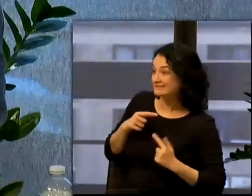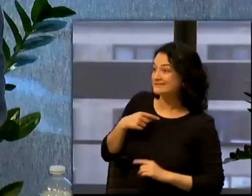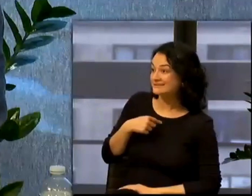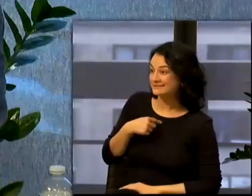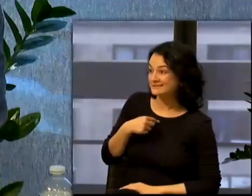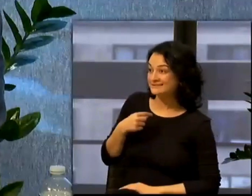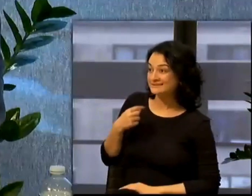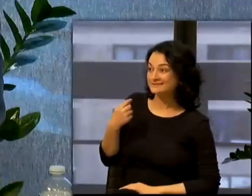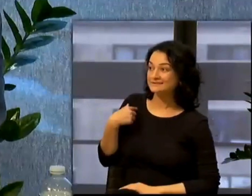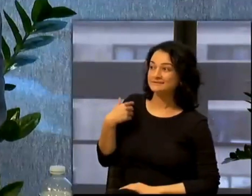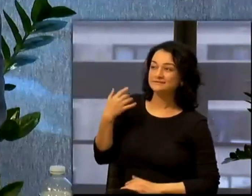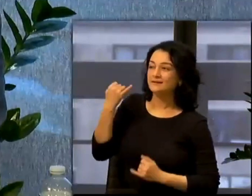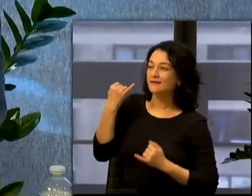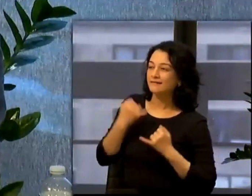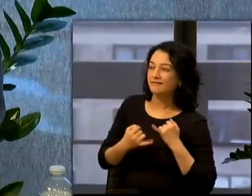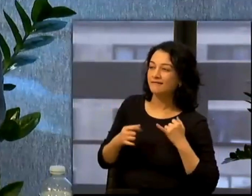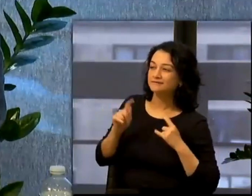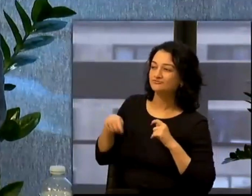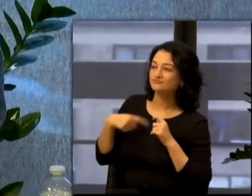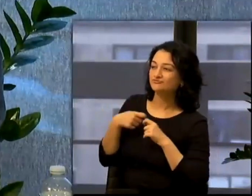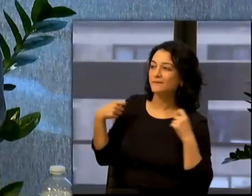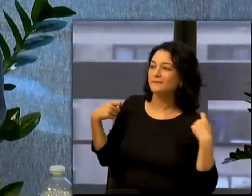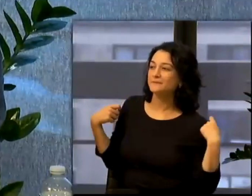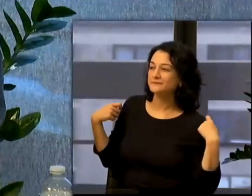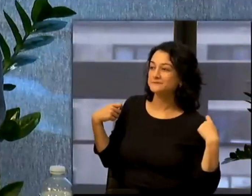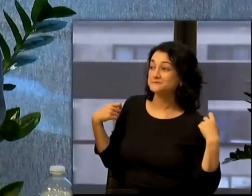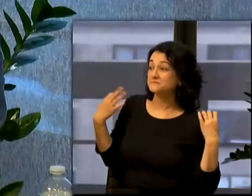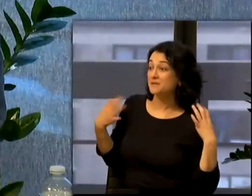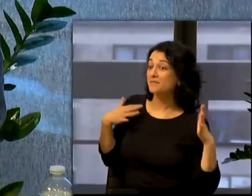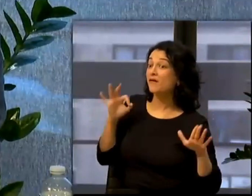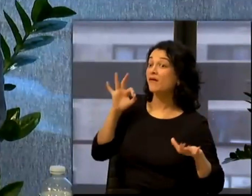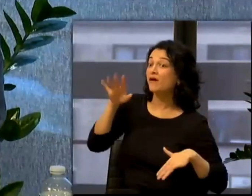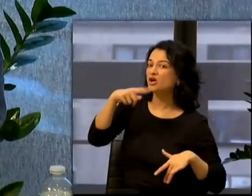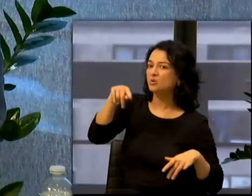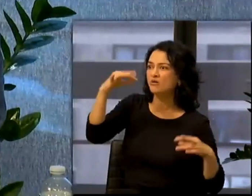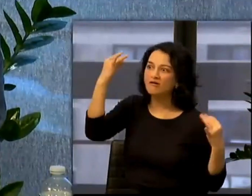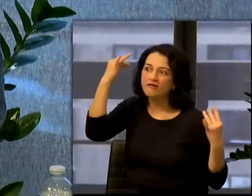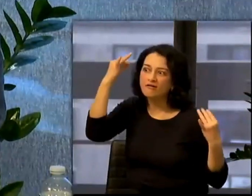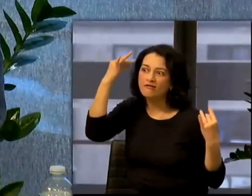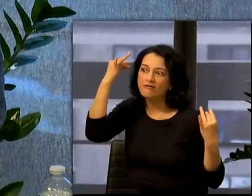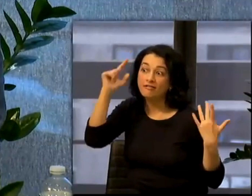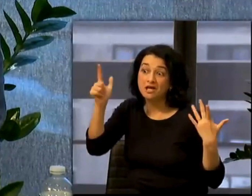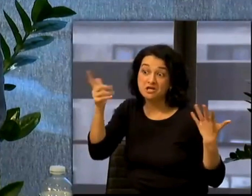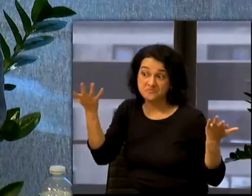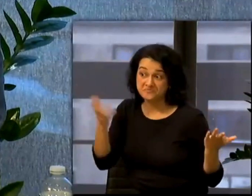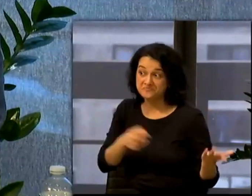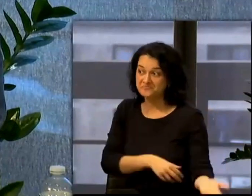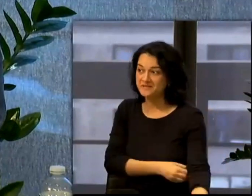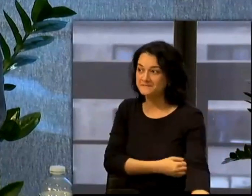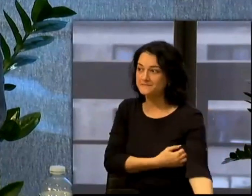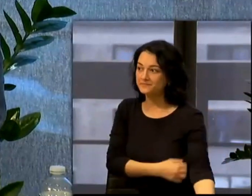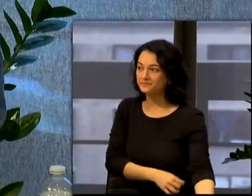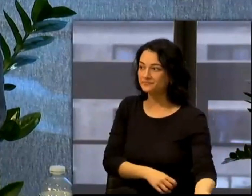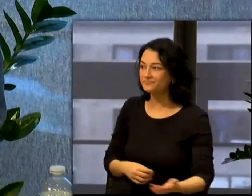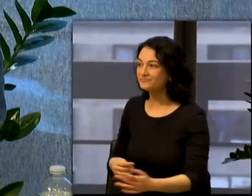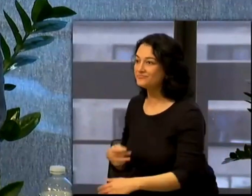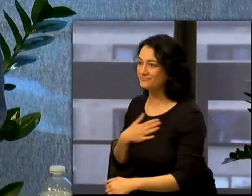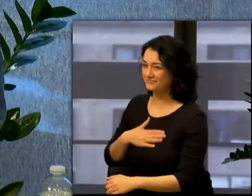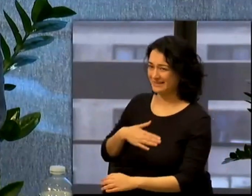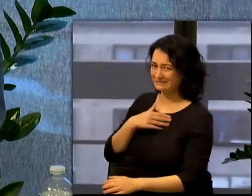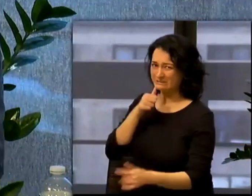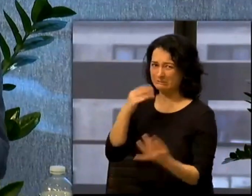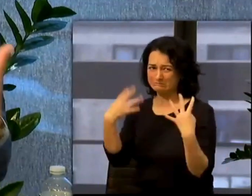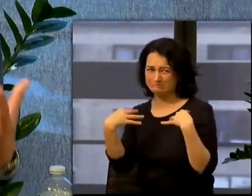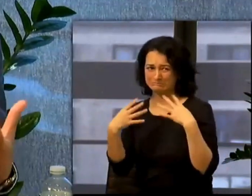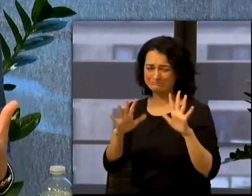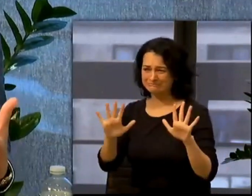assignment for everybody in the room. Please, no boos or hisses. But I think self-advocacy can